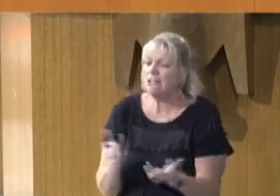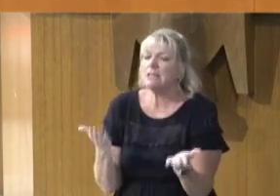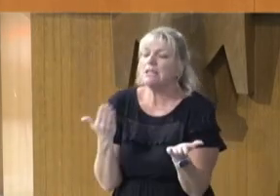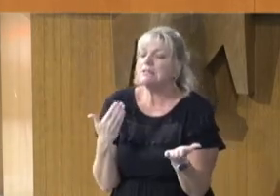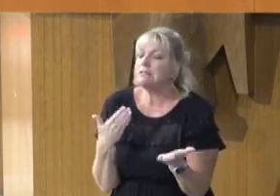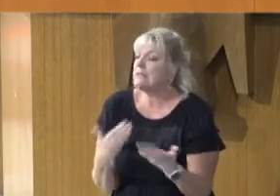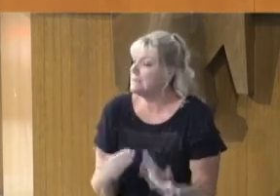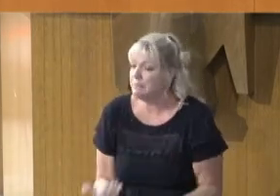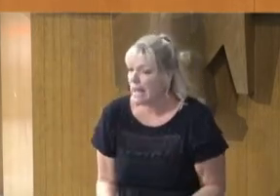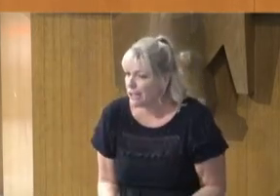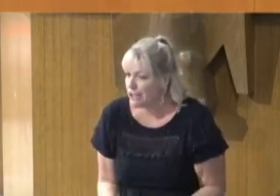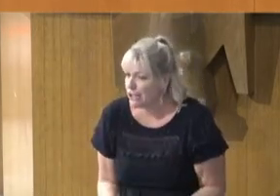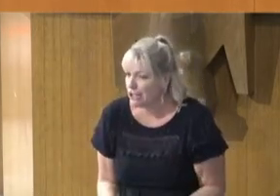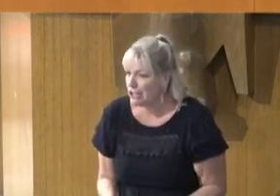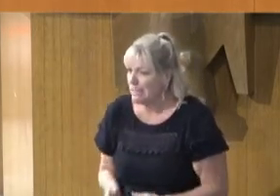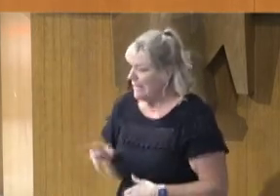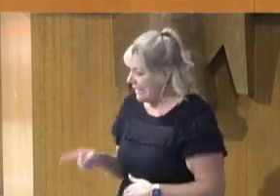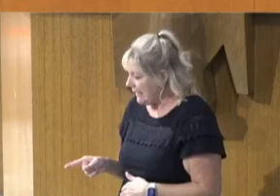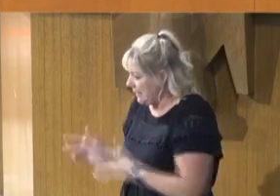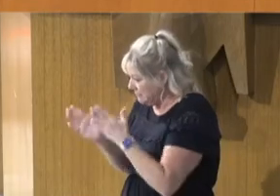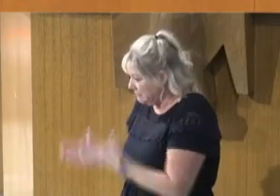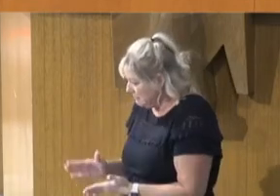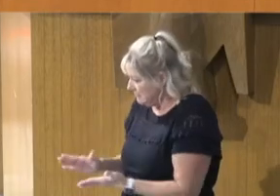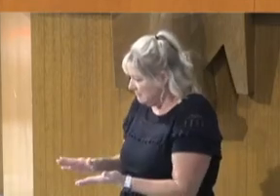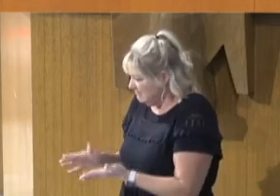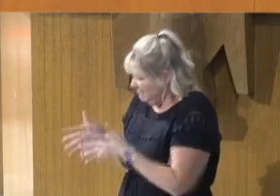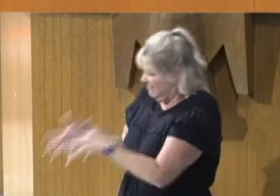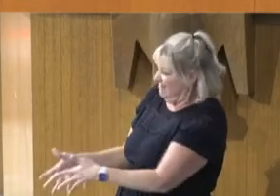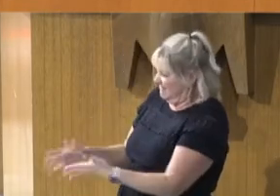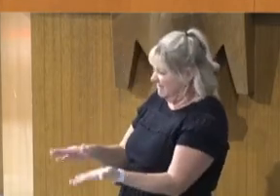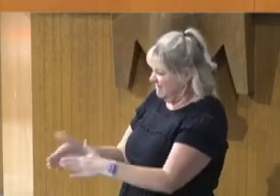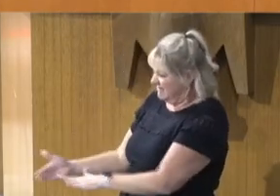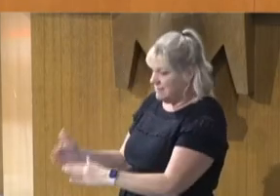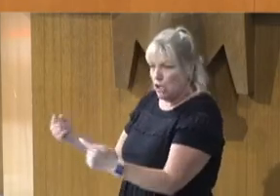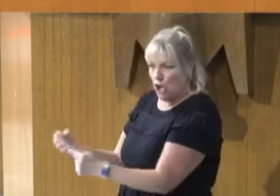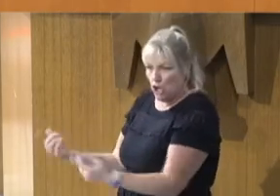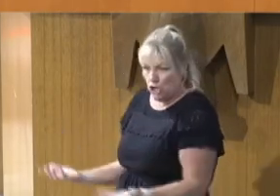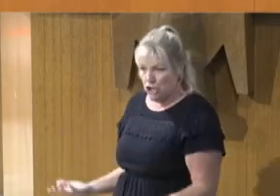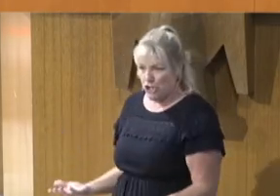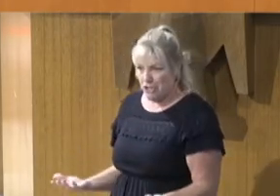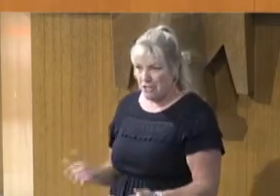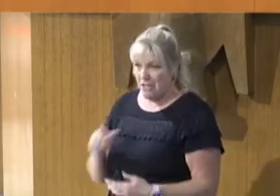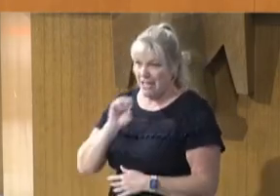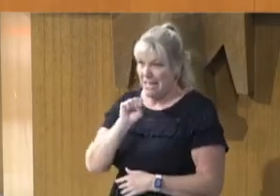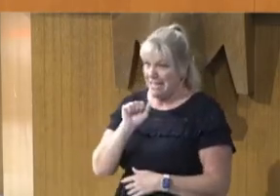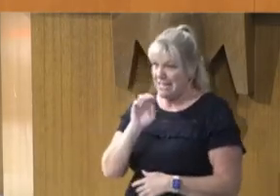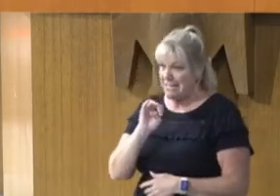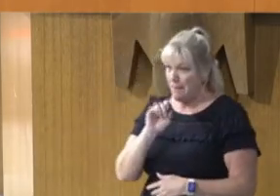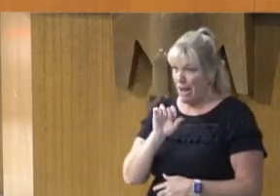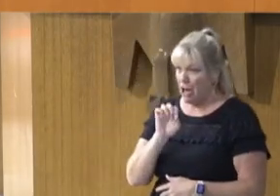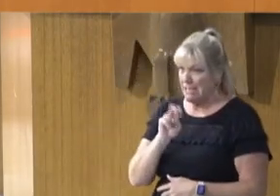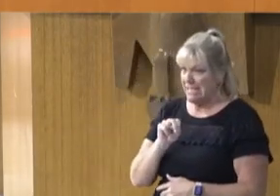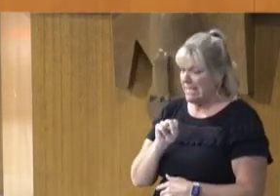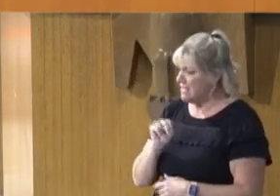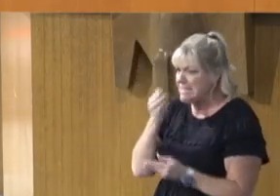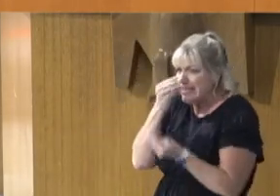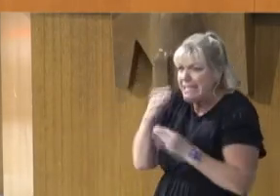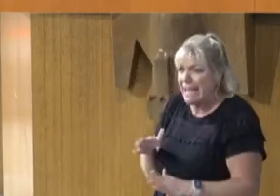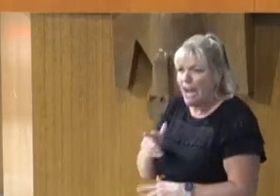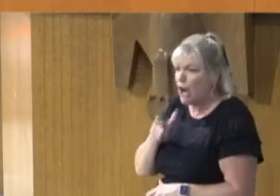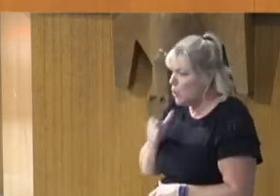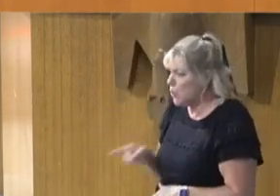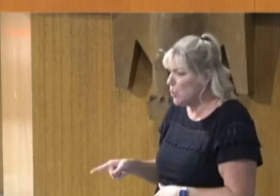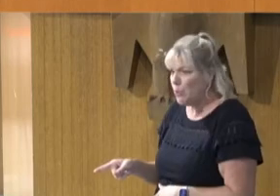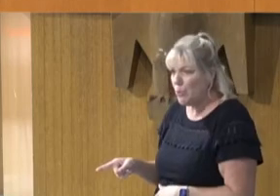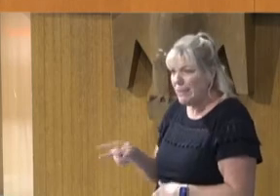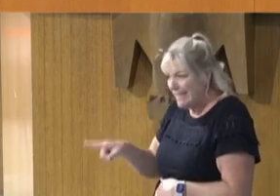not matter who the man was. The Samaritan didn't consider anything about this man other than his